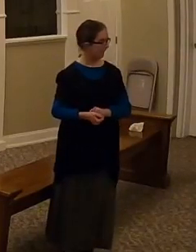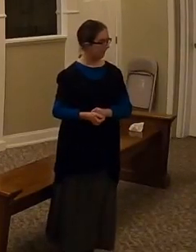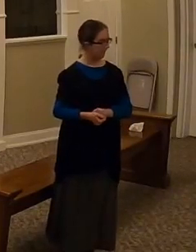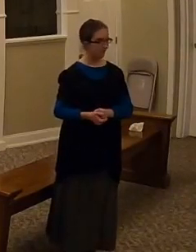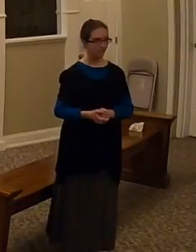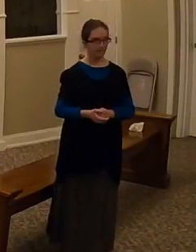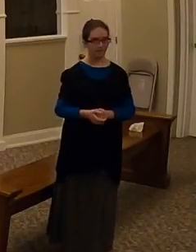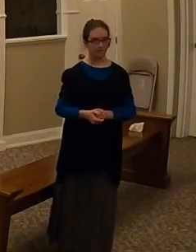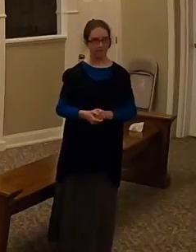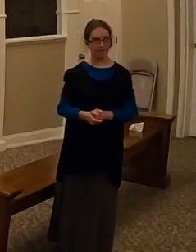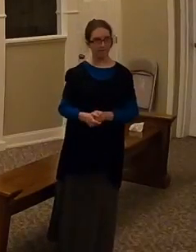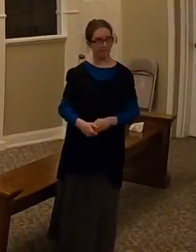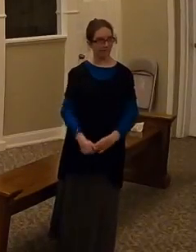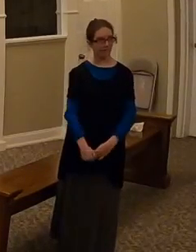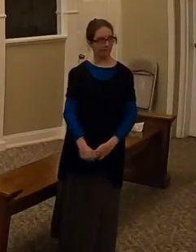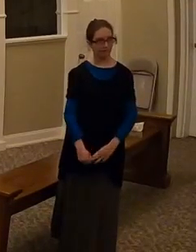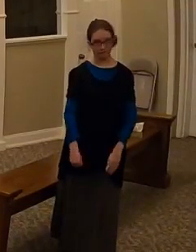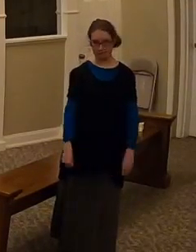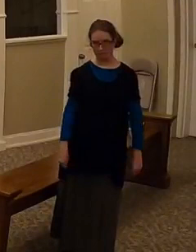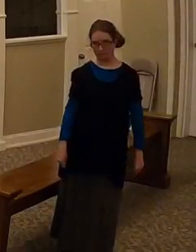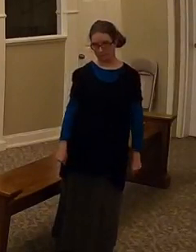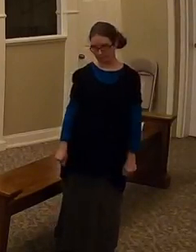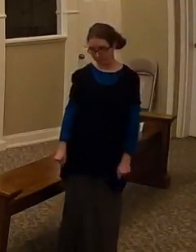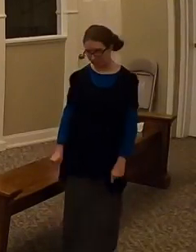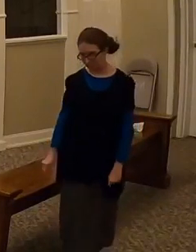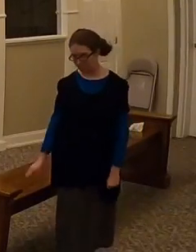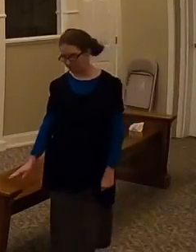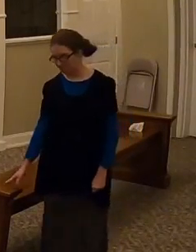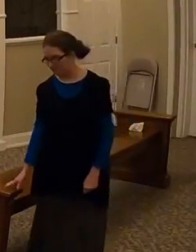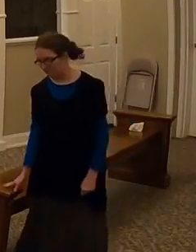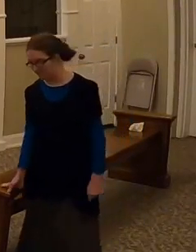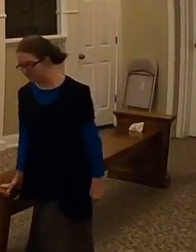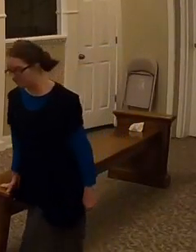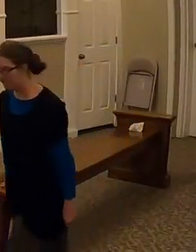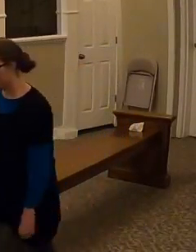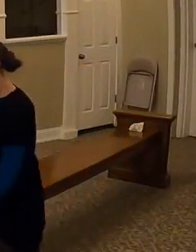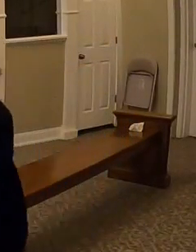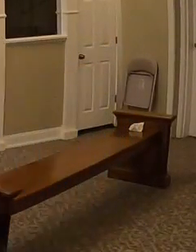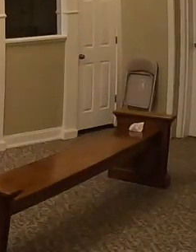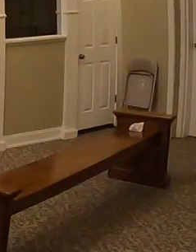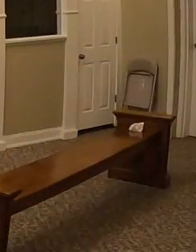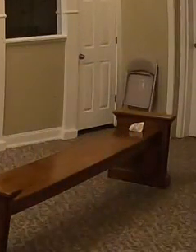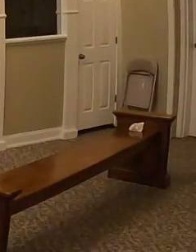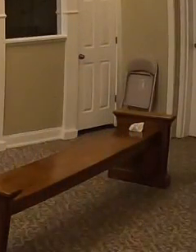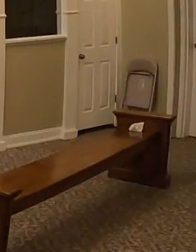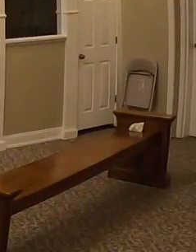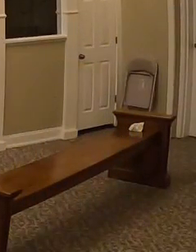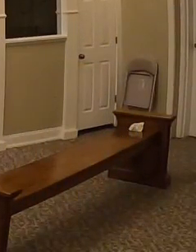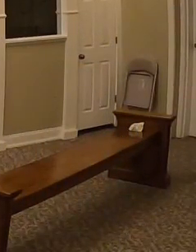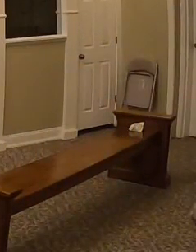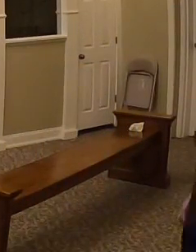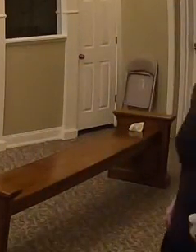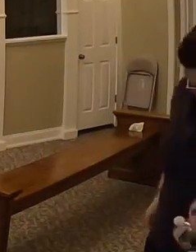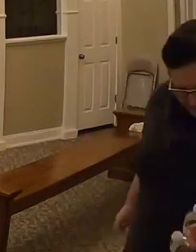And we're going to have some church around this house. Hallelujah. Amen. Amen. Come expecting.